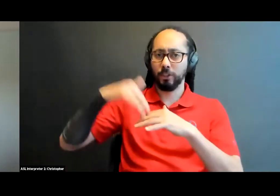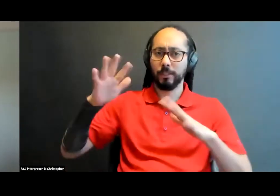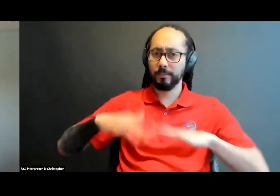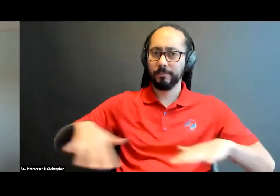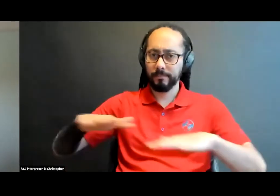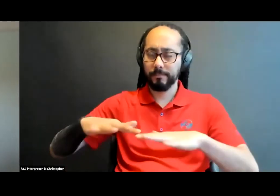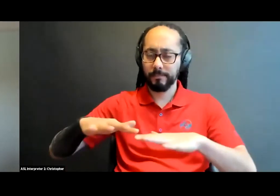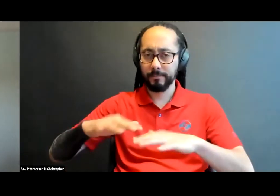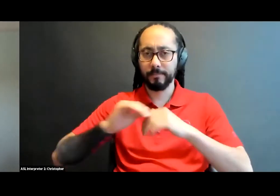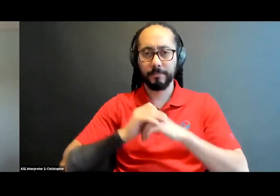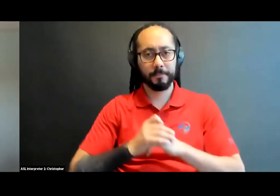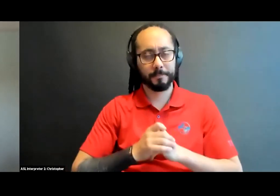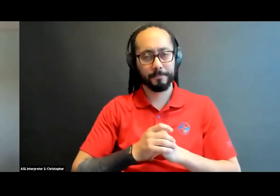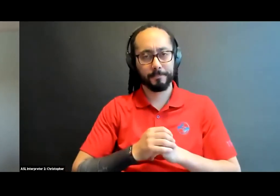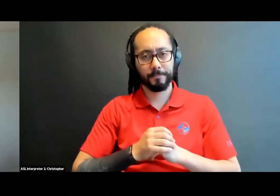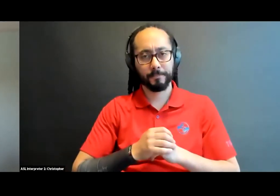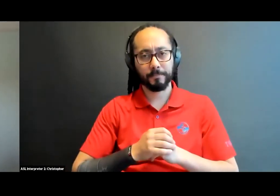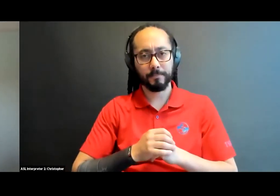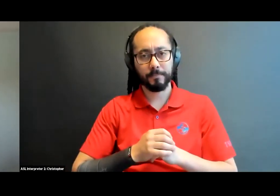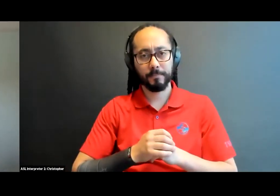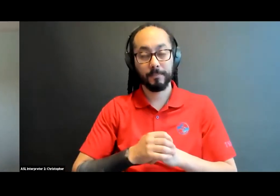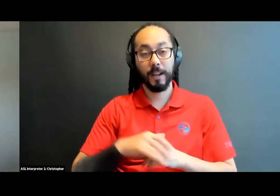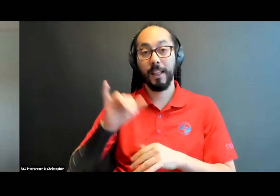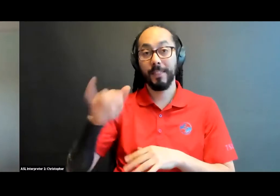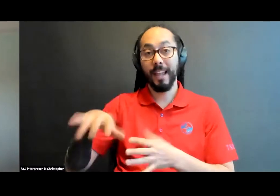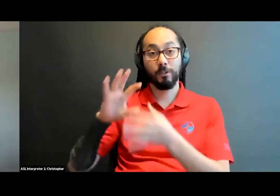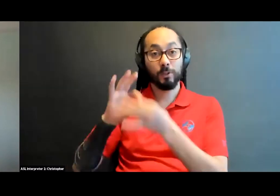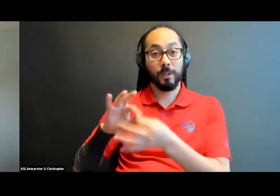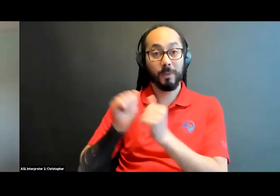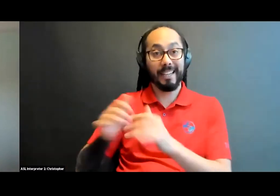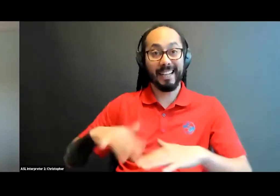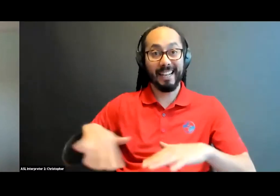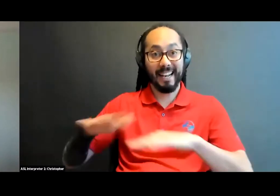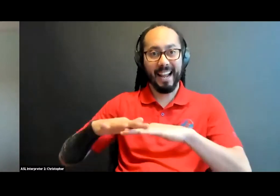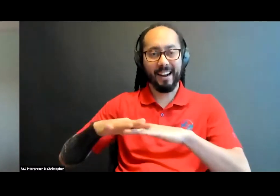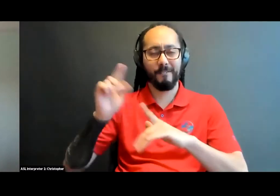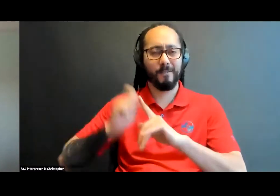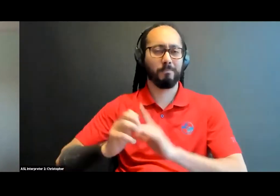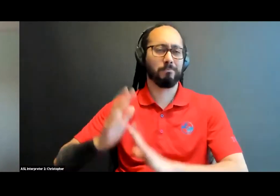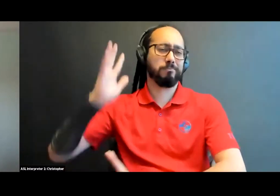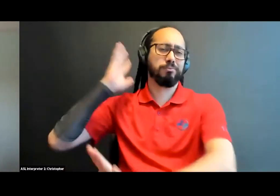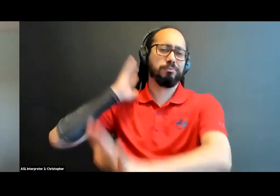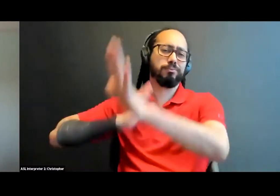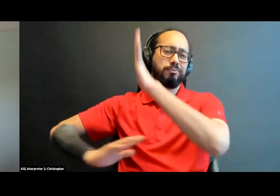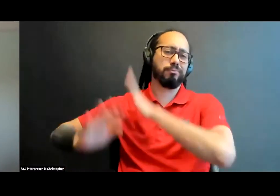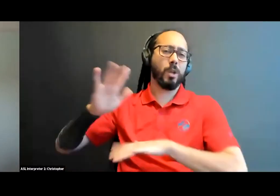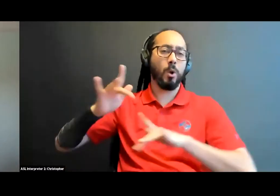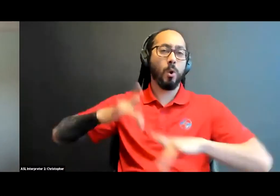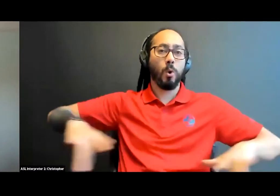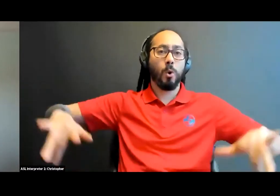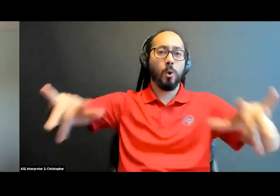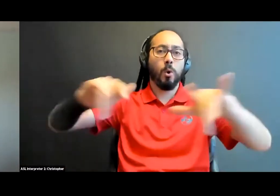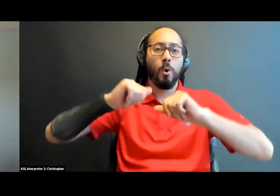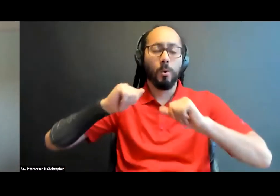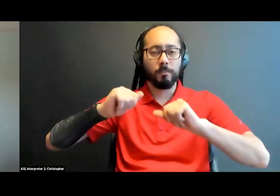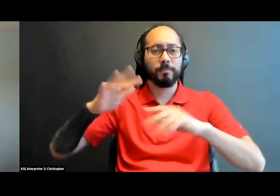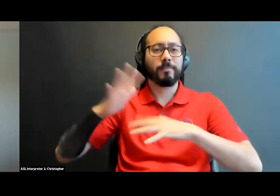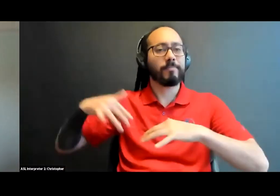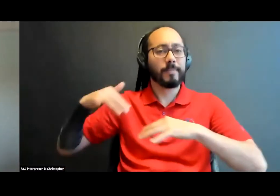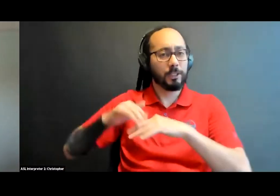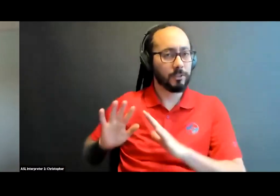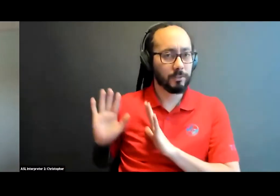located that precede the establishment of York University. York